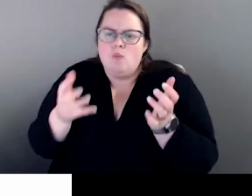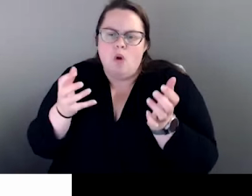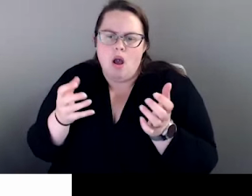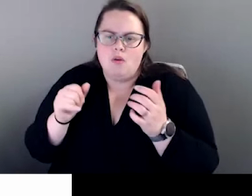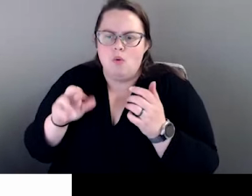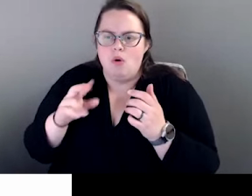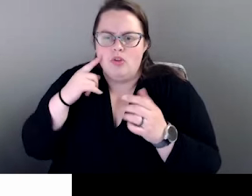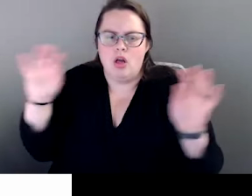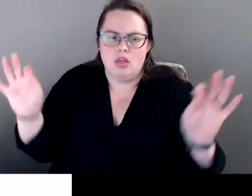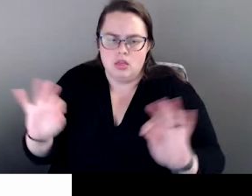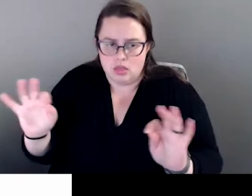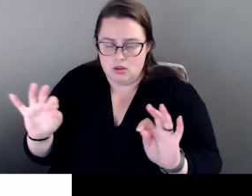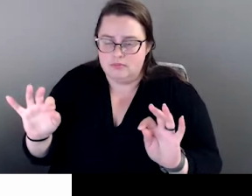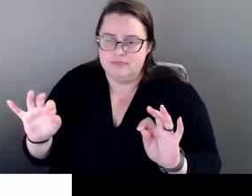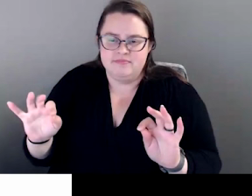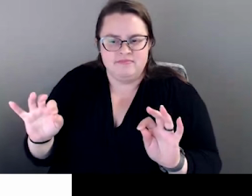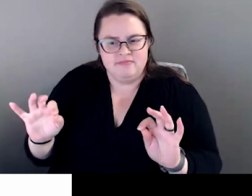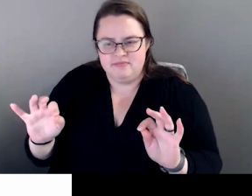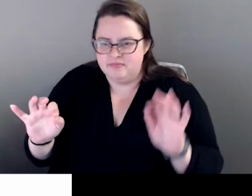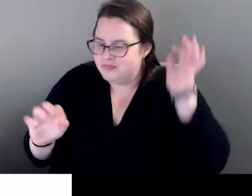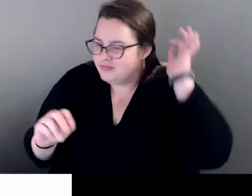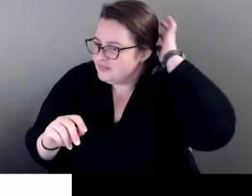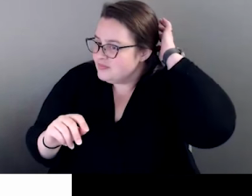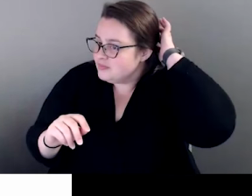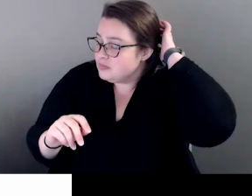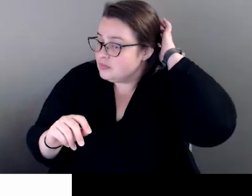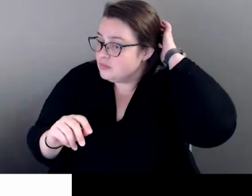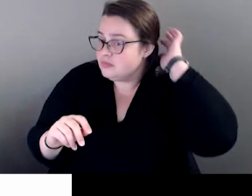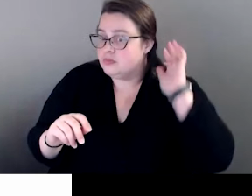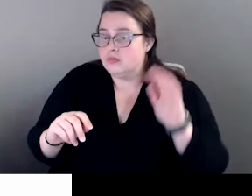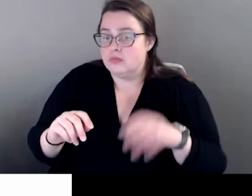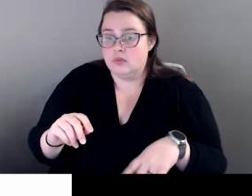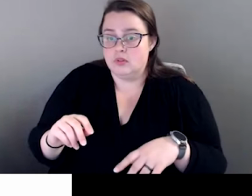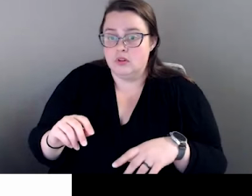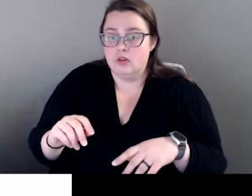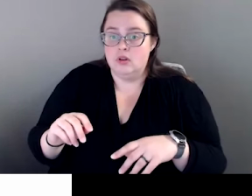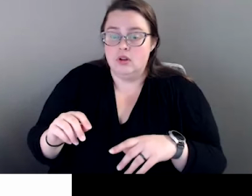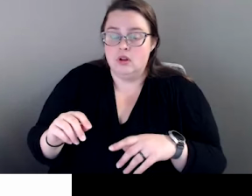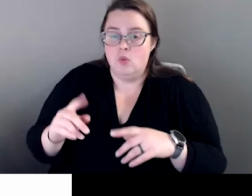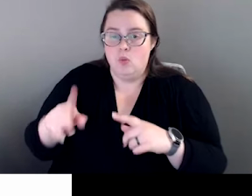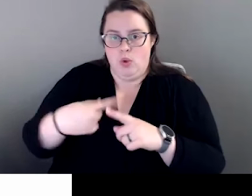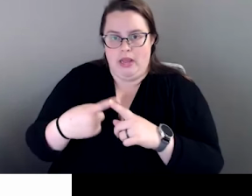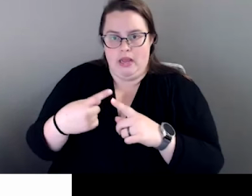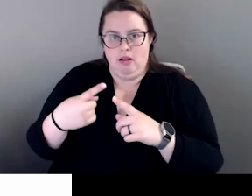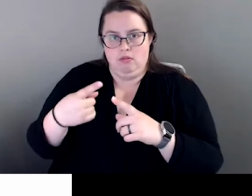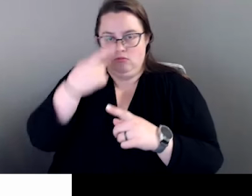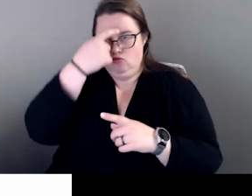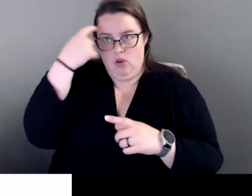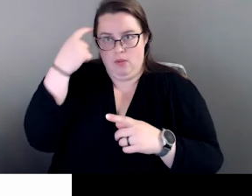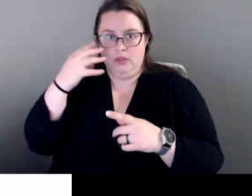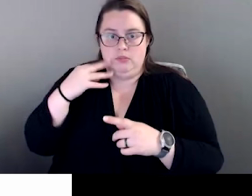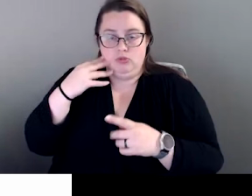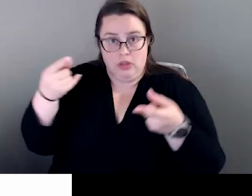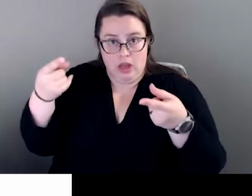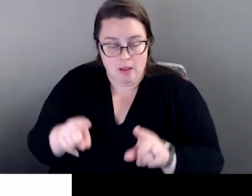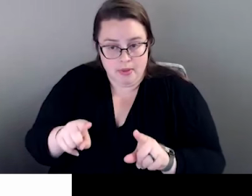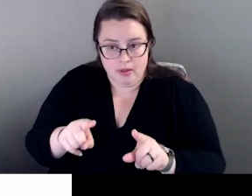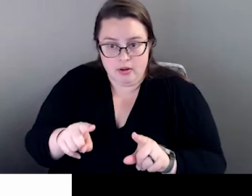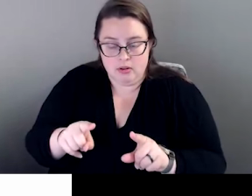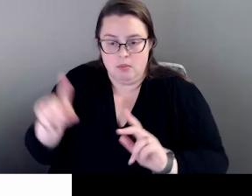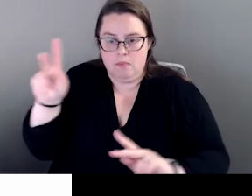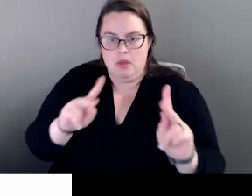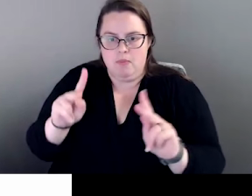that bad. So, you know, when it comes to these traumatic experiences, everybody has their own way of dealing